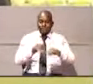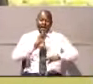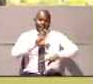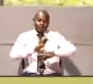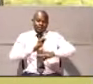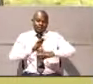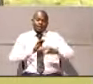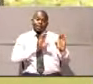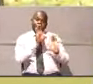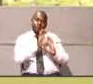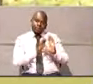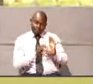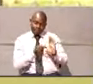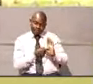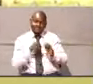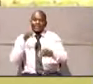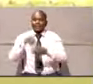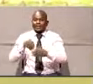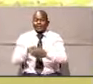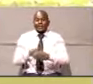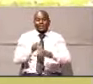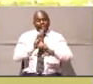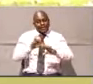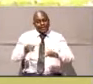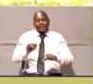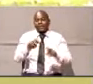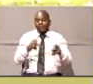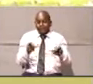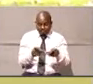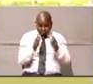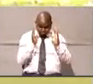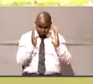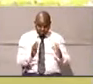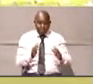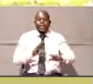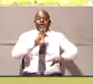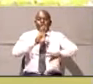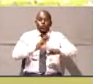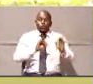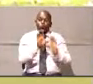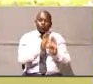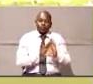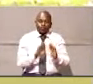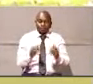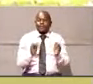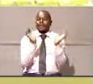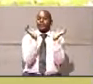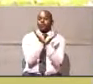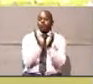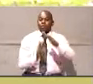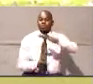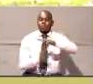By constitution, this election is not done anywhere. It's done at the provincial constitution, which is St. Paul